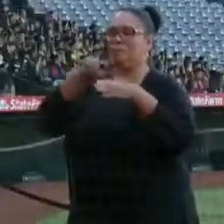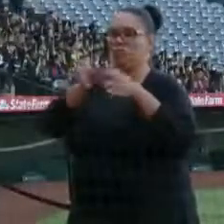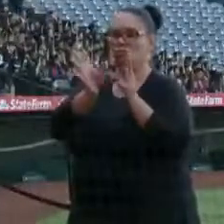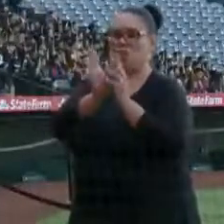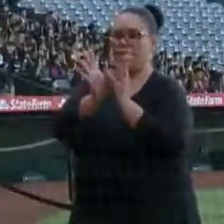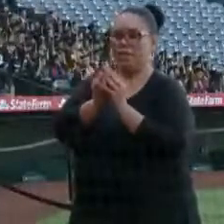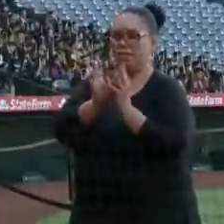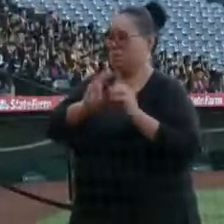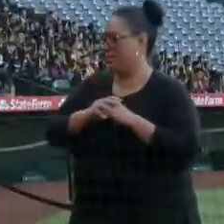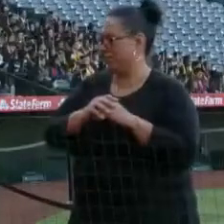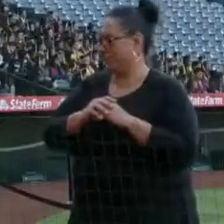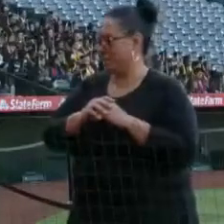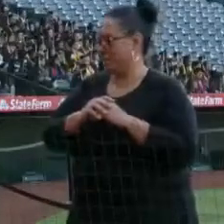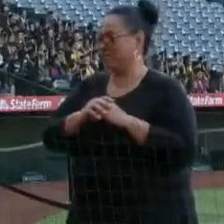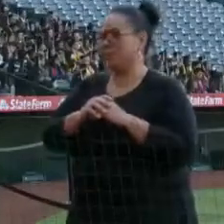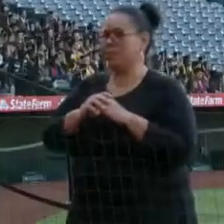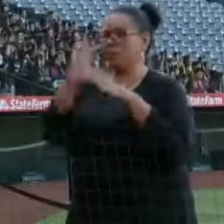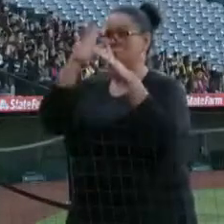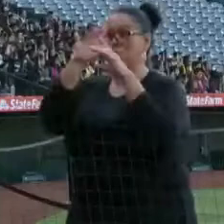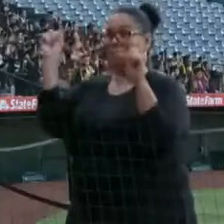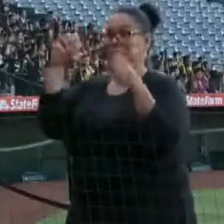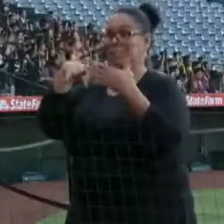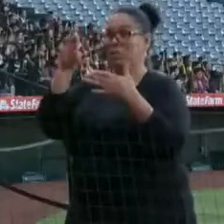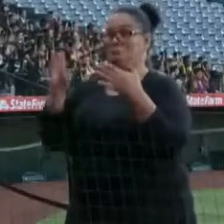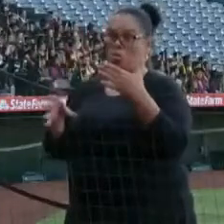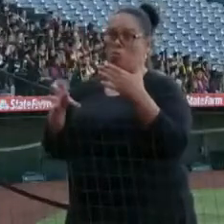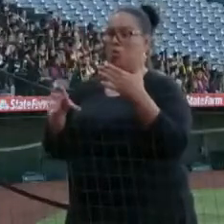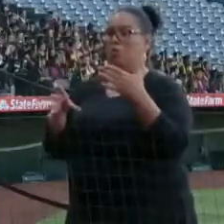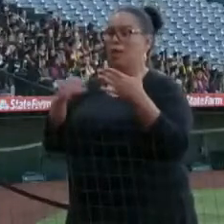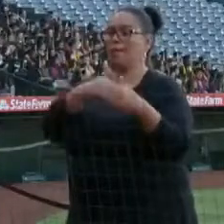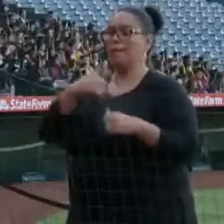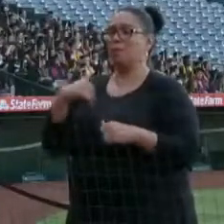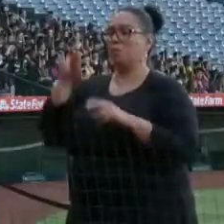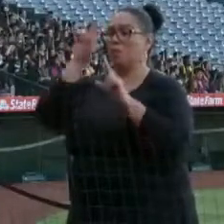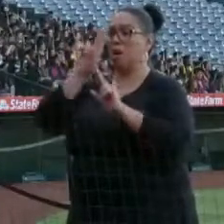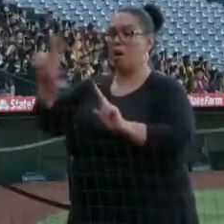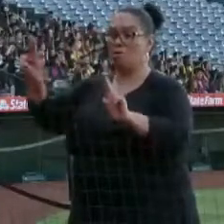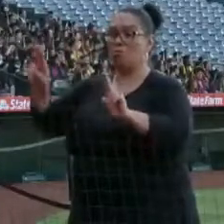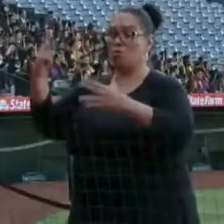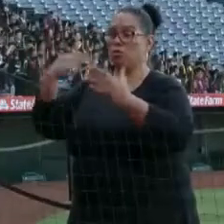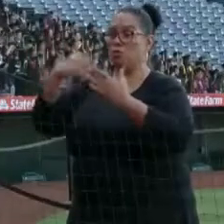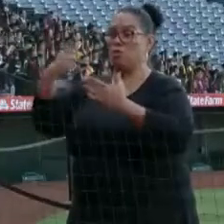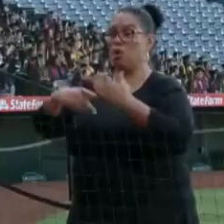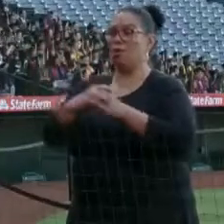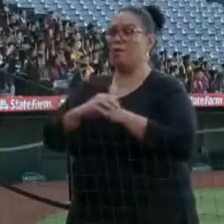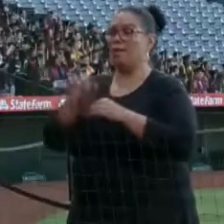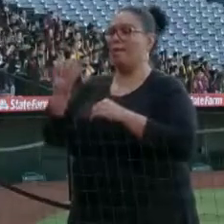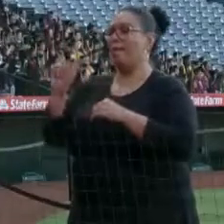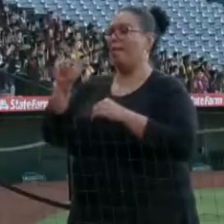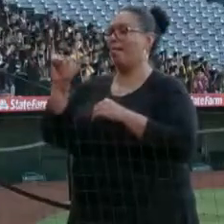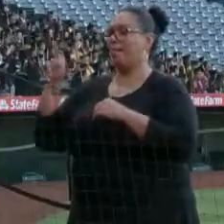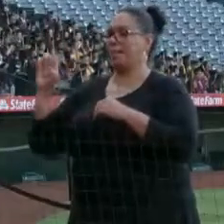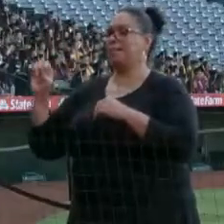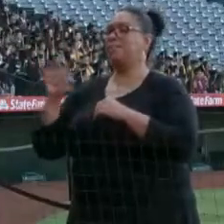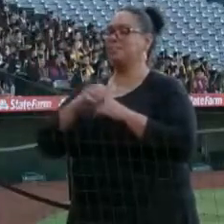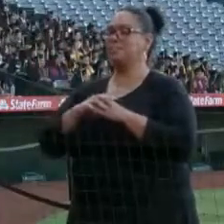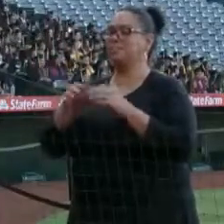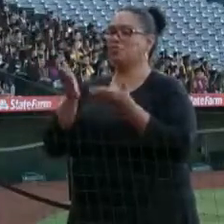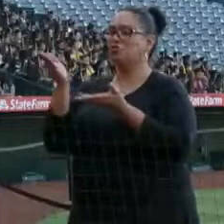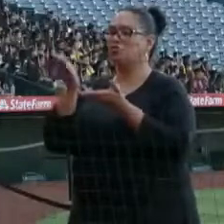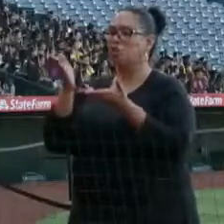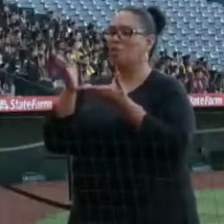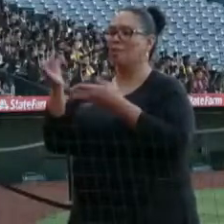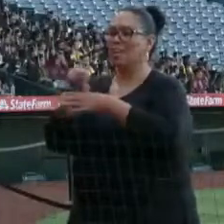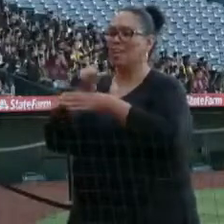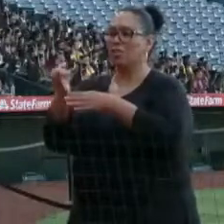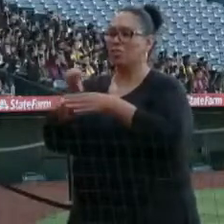conferences. A President's Scholar and member of the Honors Program, Elise has also served as an